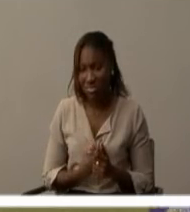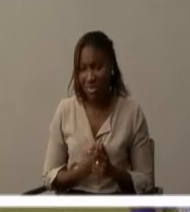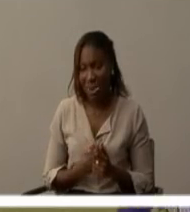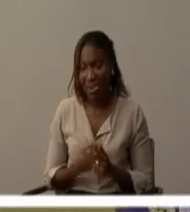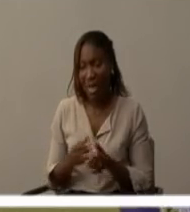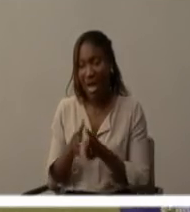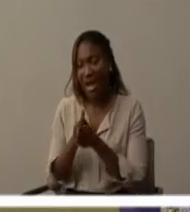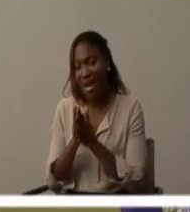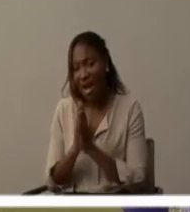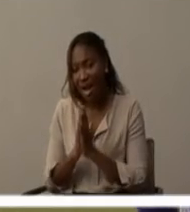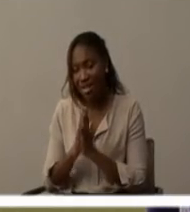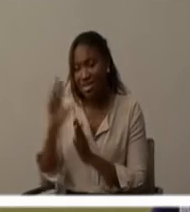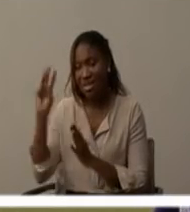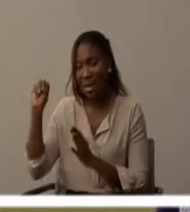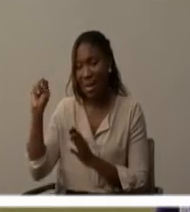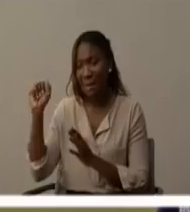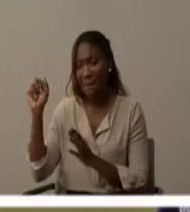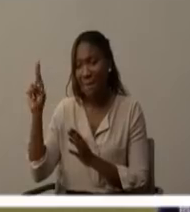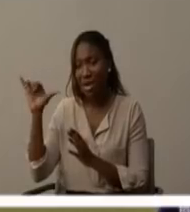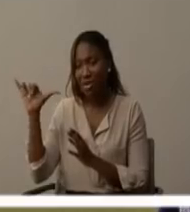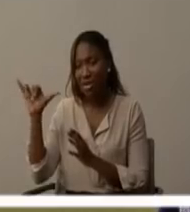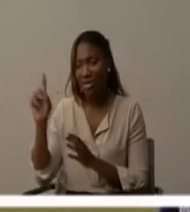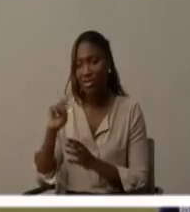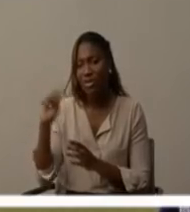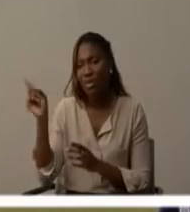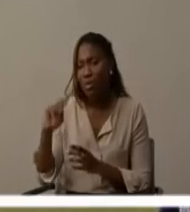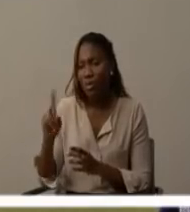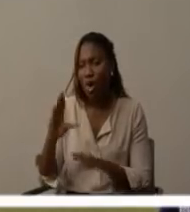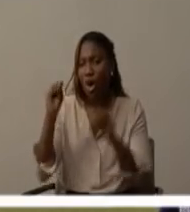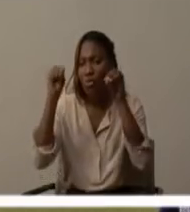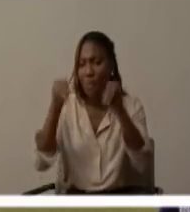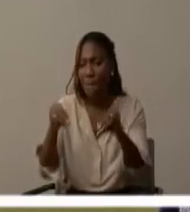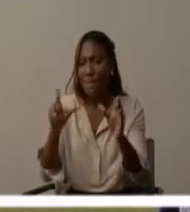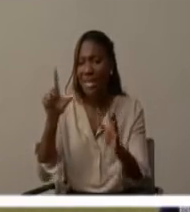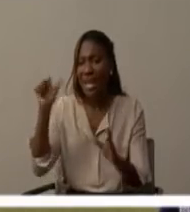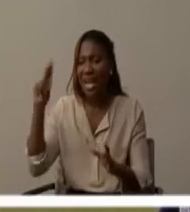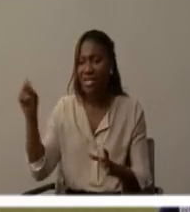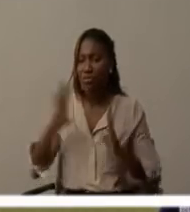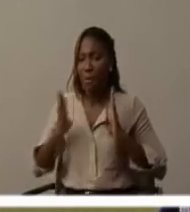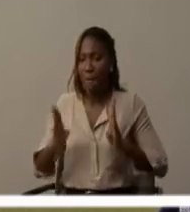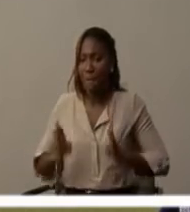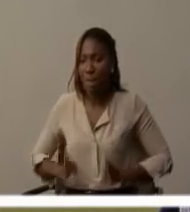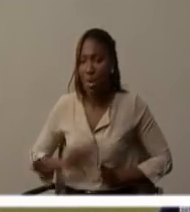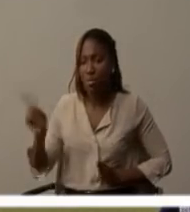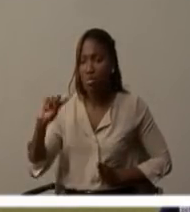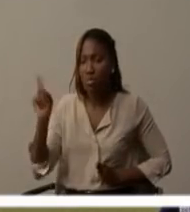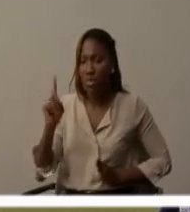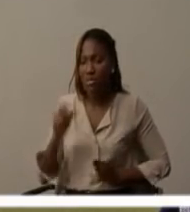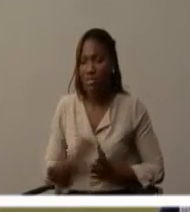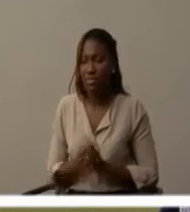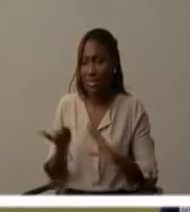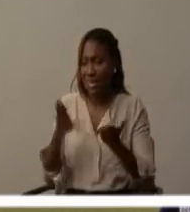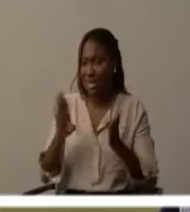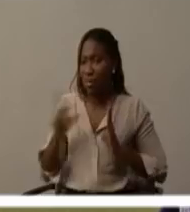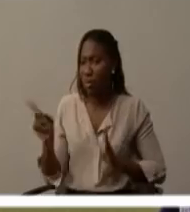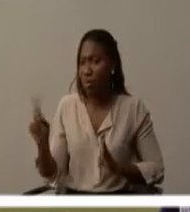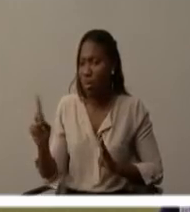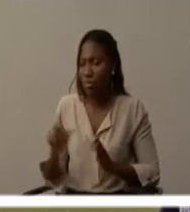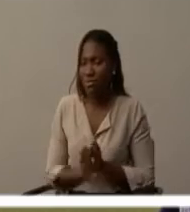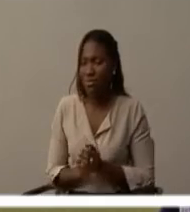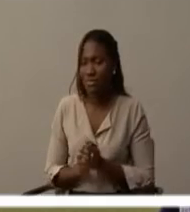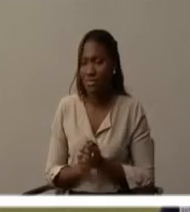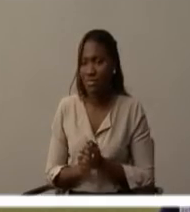him?" They said, "Lord, come and see." Jesus wept. And the Jews